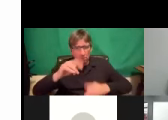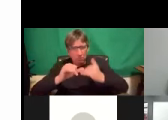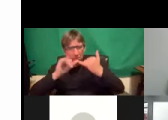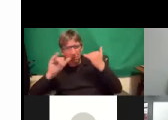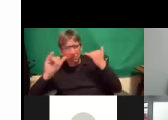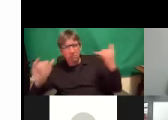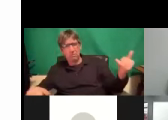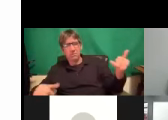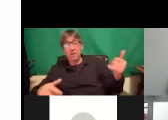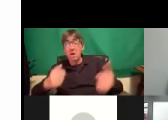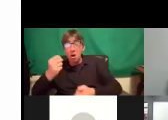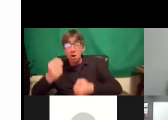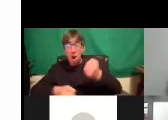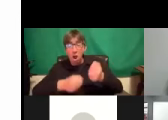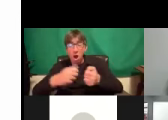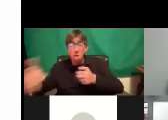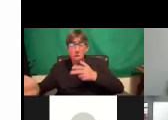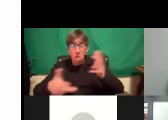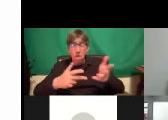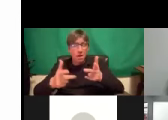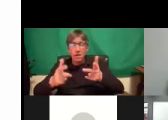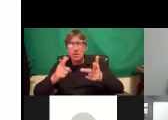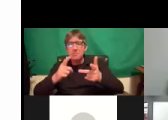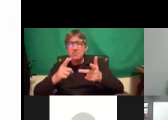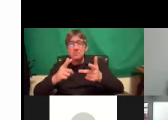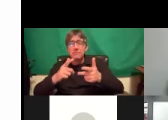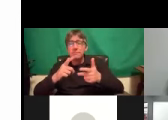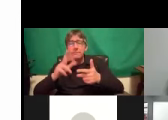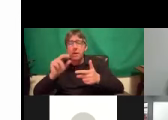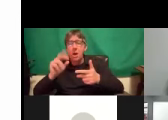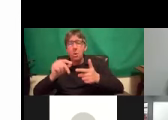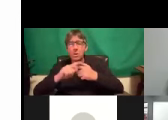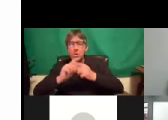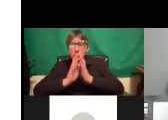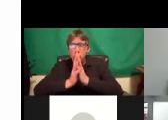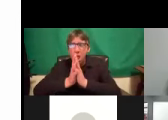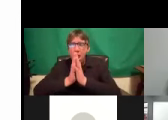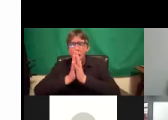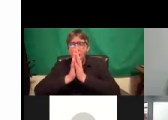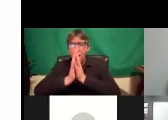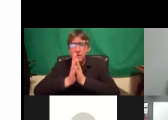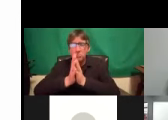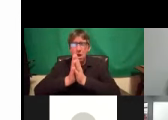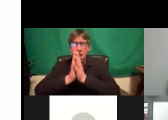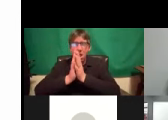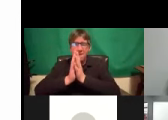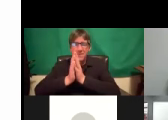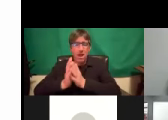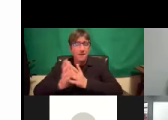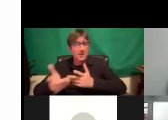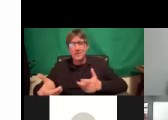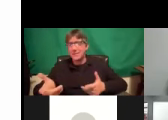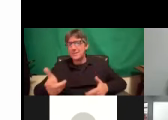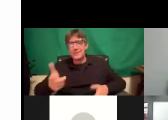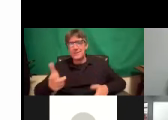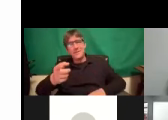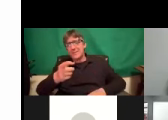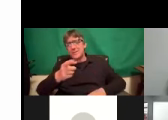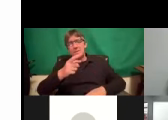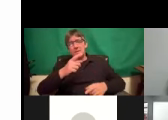So it's not a particular hardship situation, but I think it's very short-sighted because you're making the trains